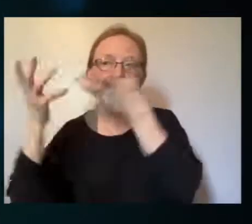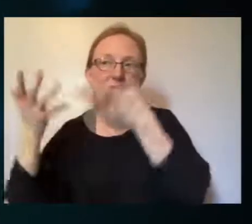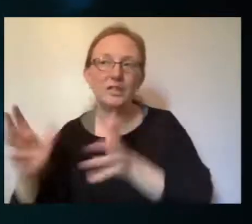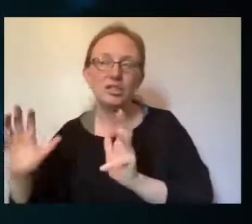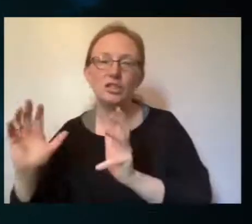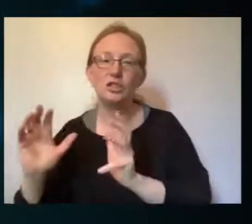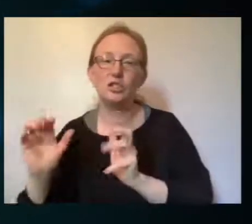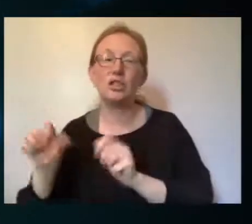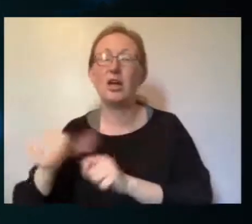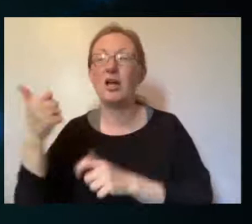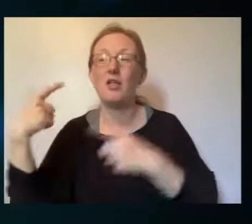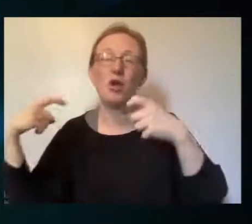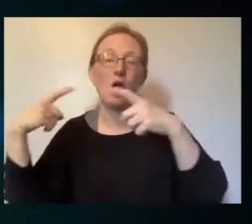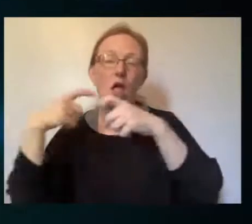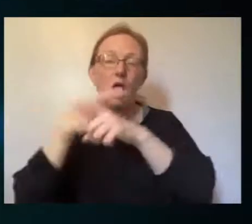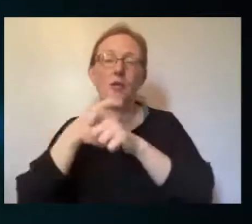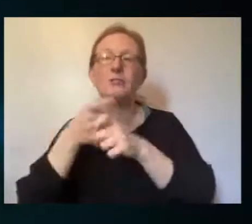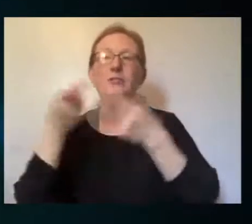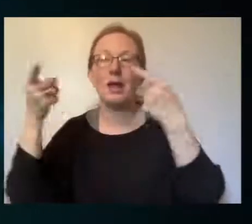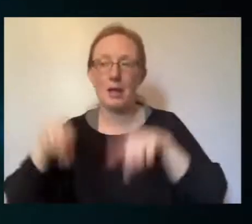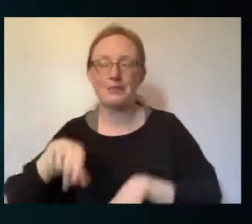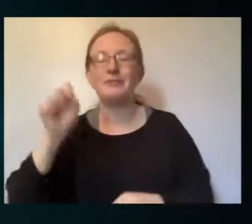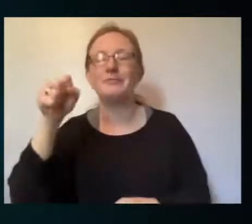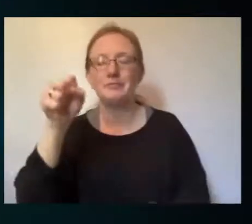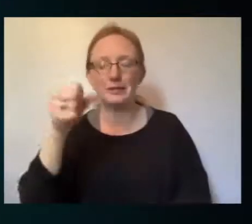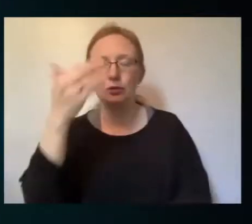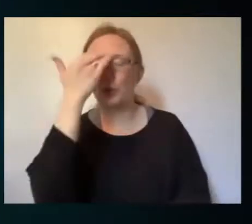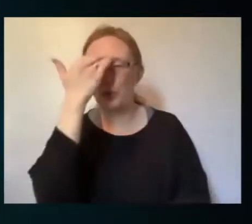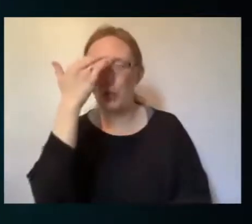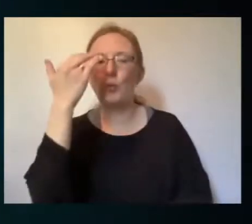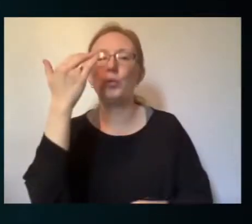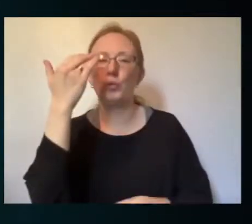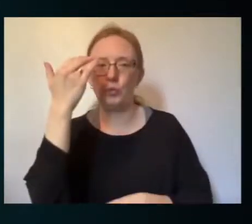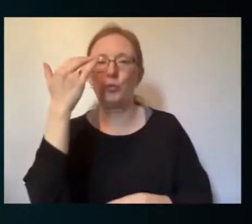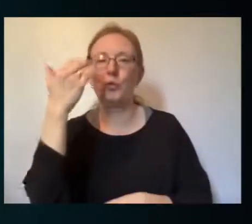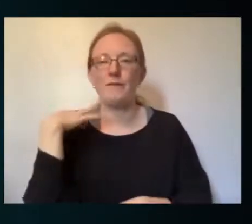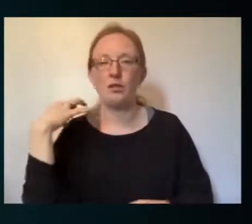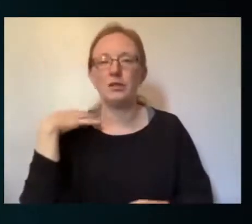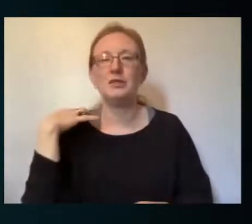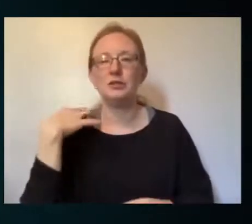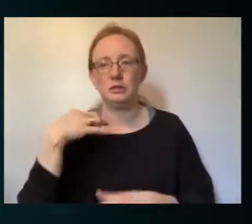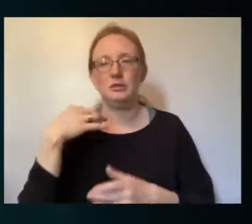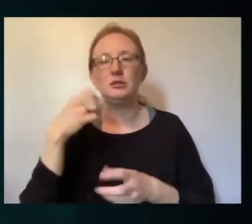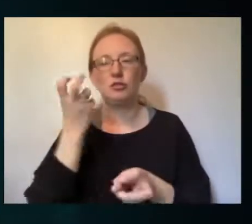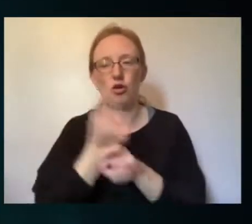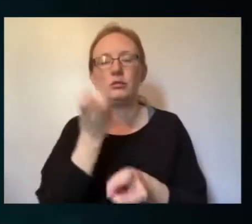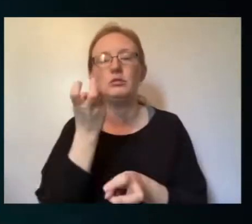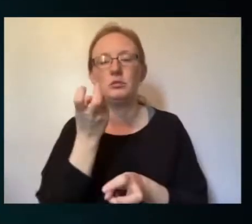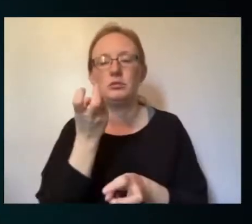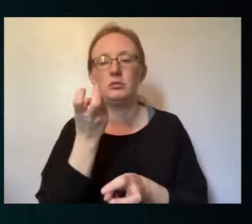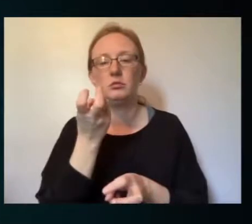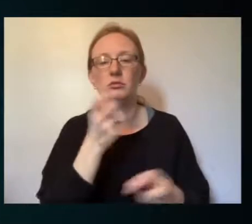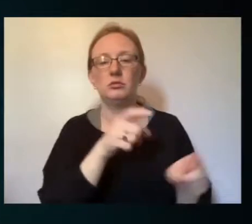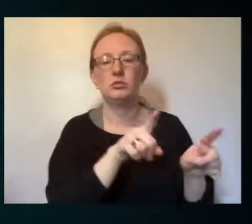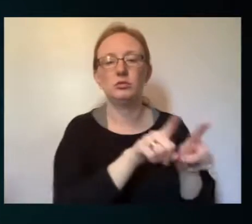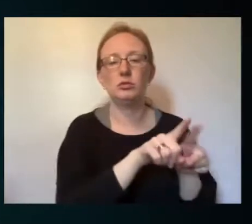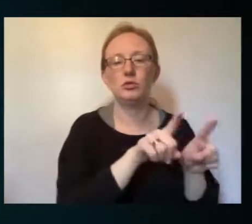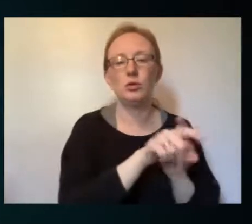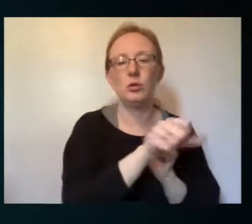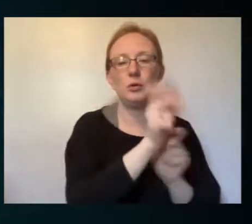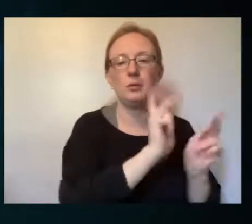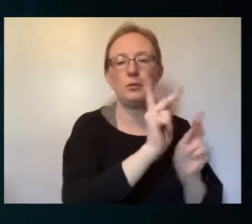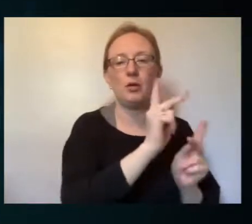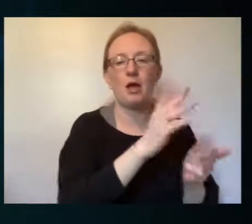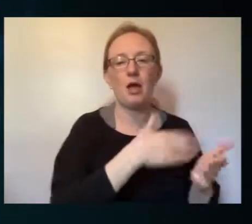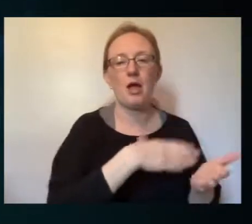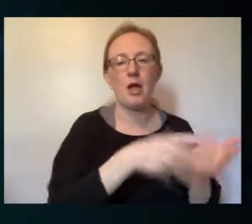thousand other complications. So yeah, there's a lot of costs around the volunteering. Joseph has also added, has anyone ever